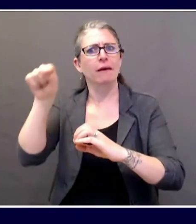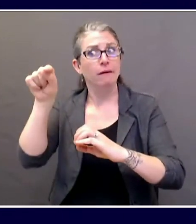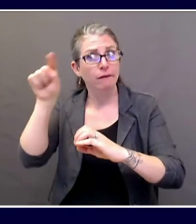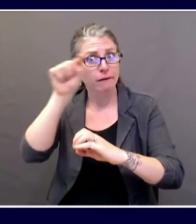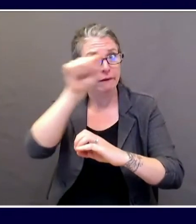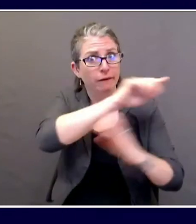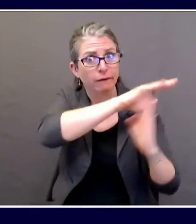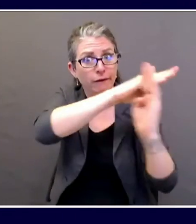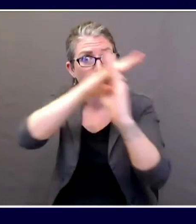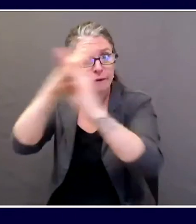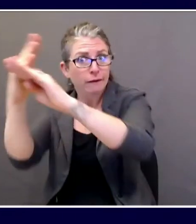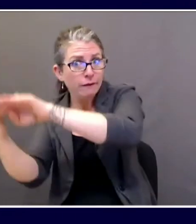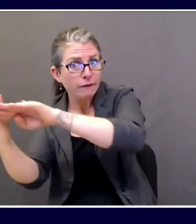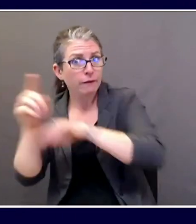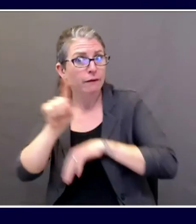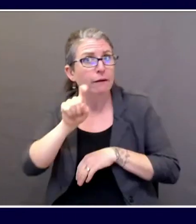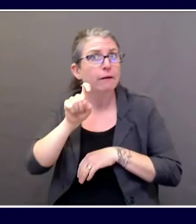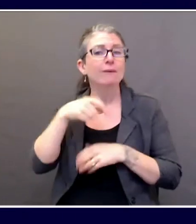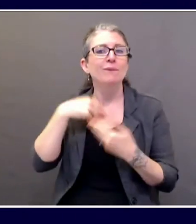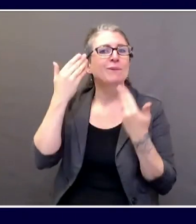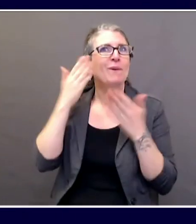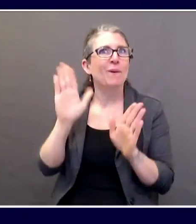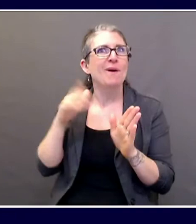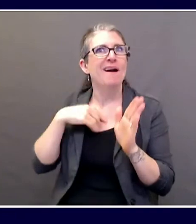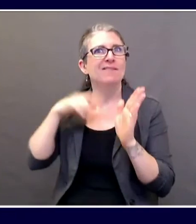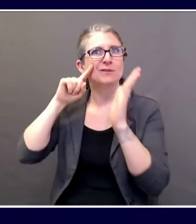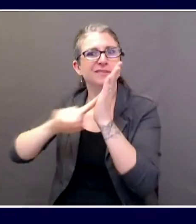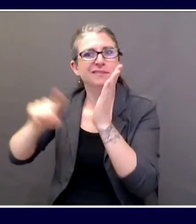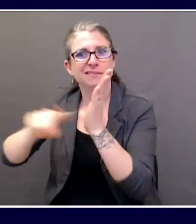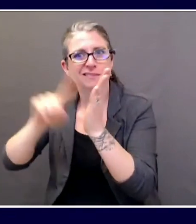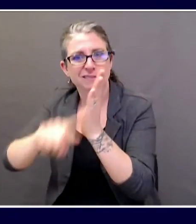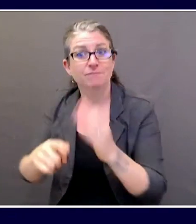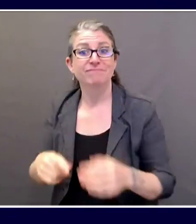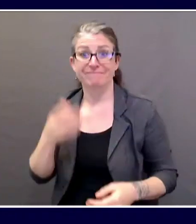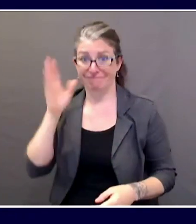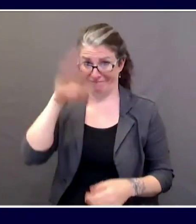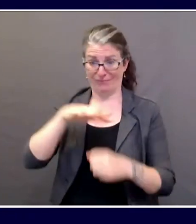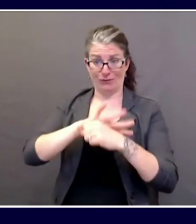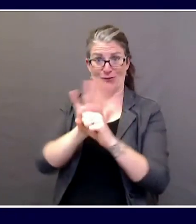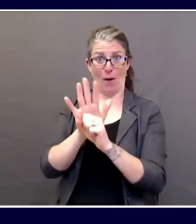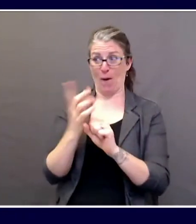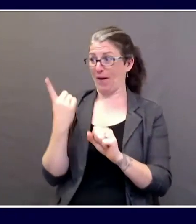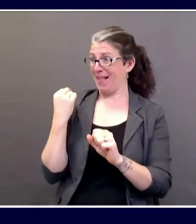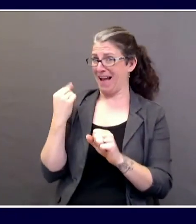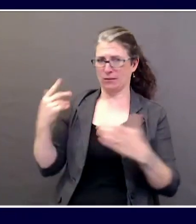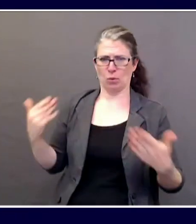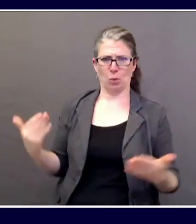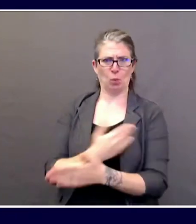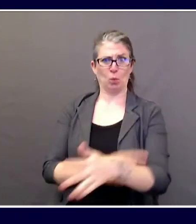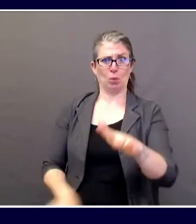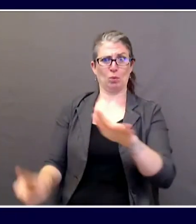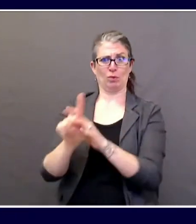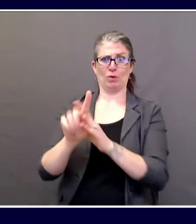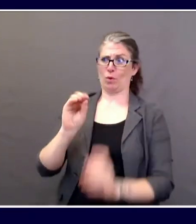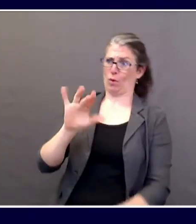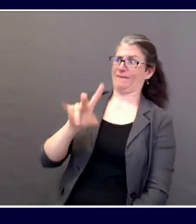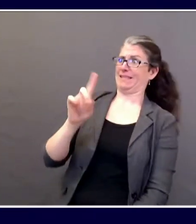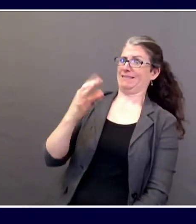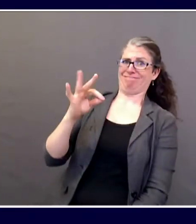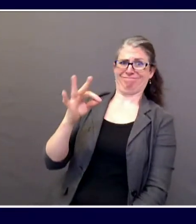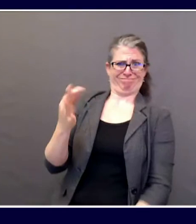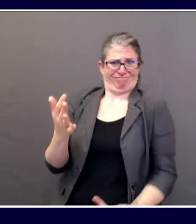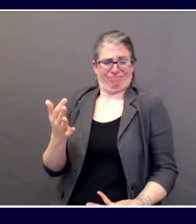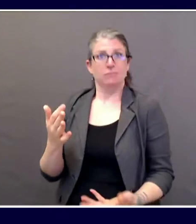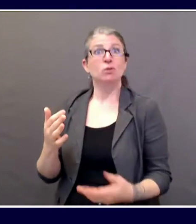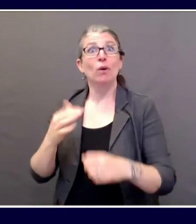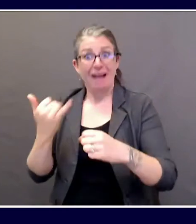the Pfizer vaccine give us confidence that the protection afforded by these vaccines is not falling to the